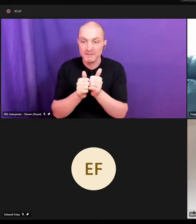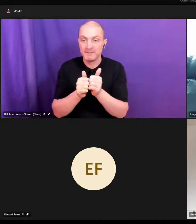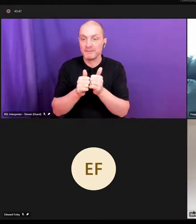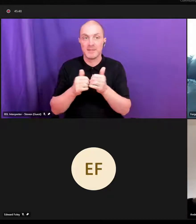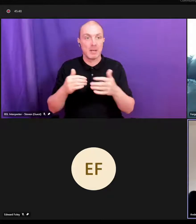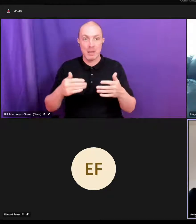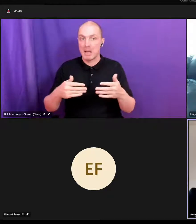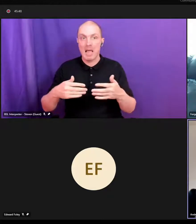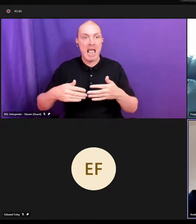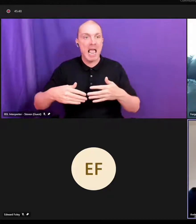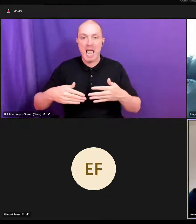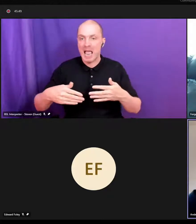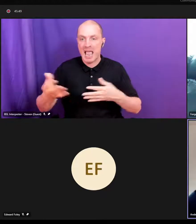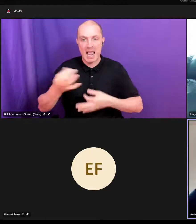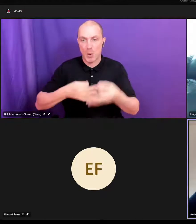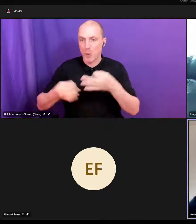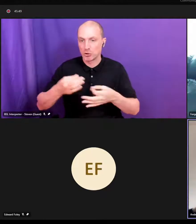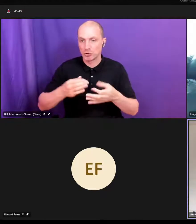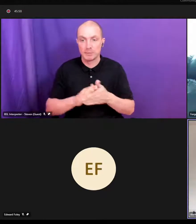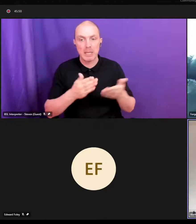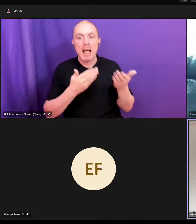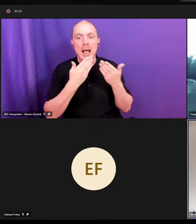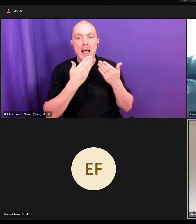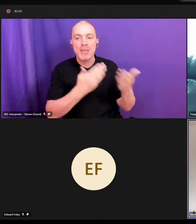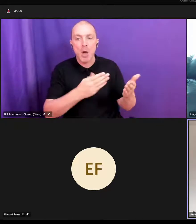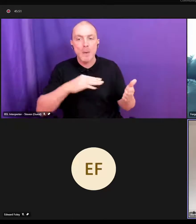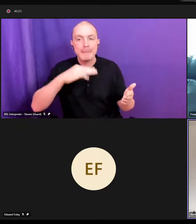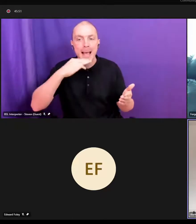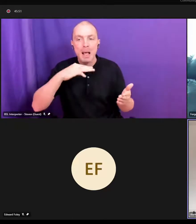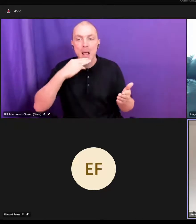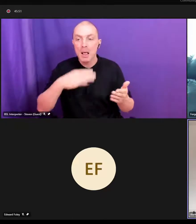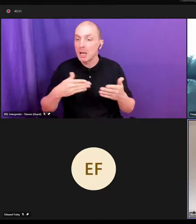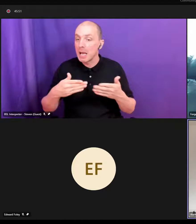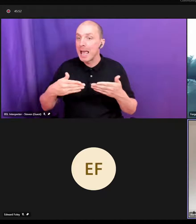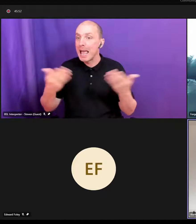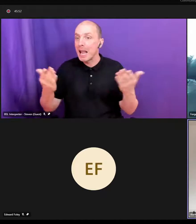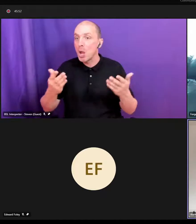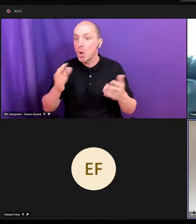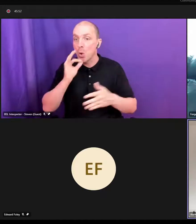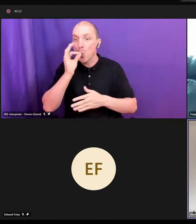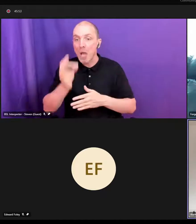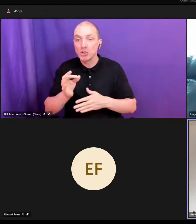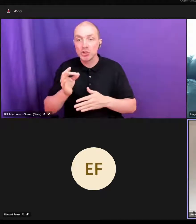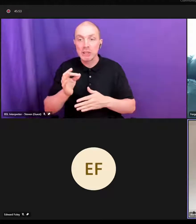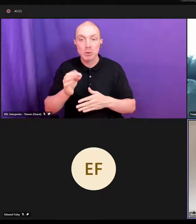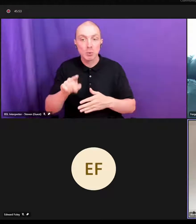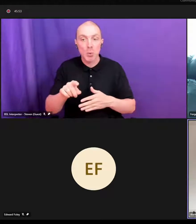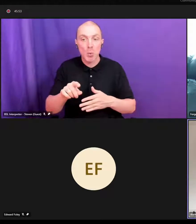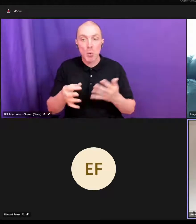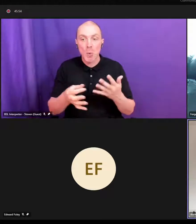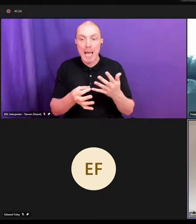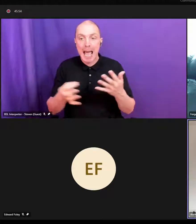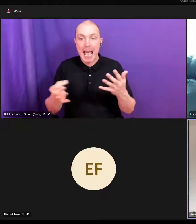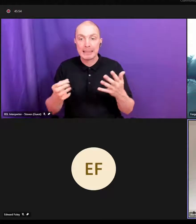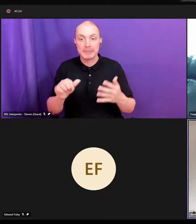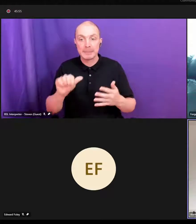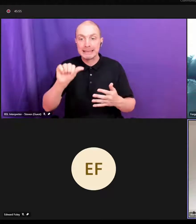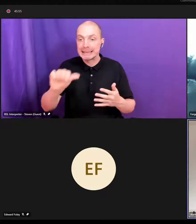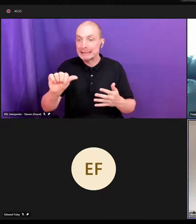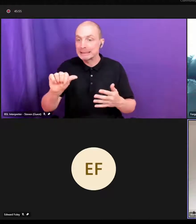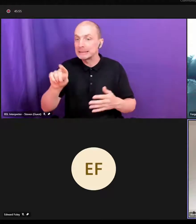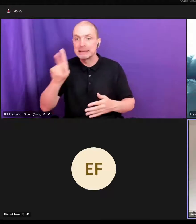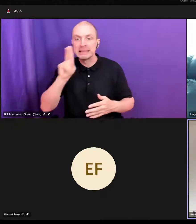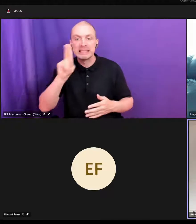Chair. Thank you, Michael. Any questions on agenda item number 6? I see Joe Fagan, you've got a hand